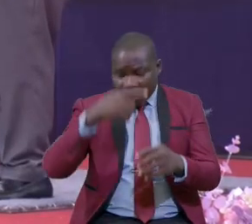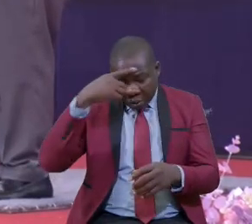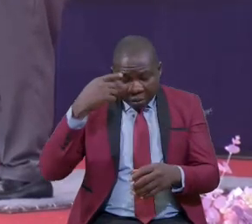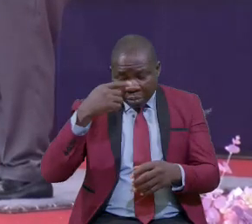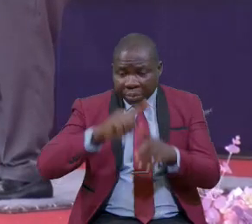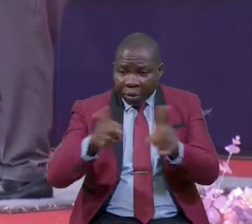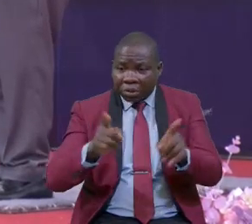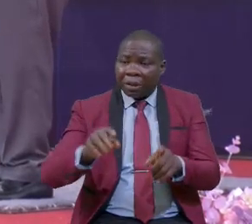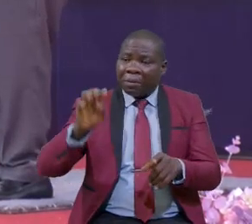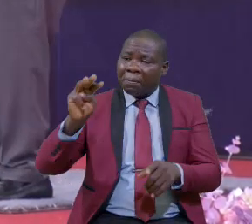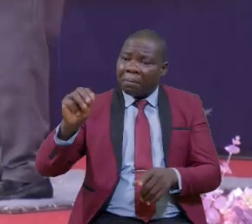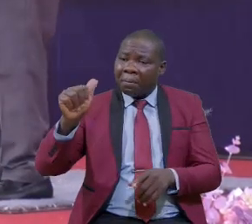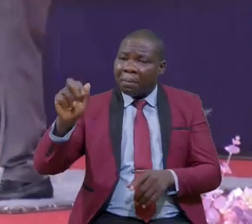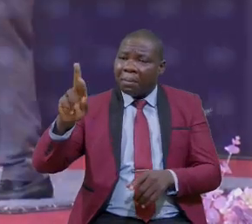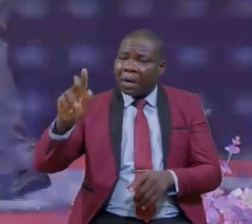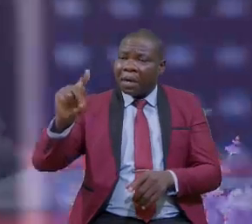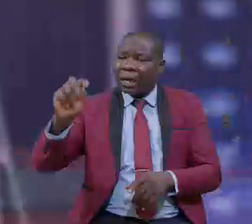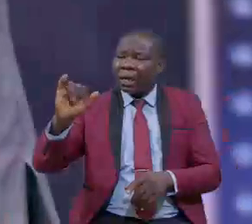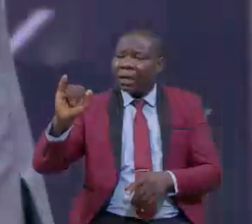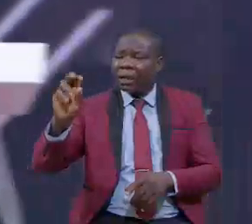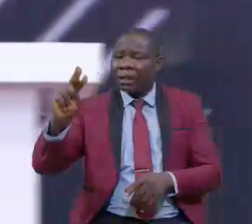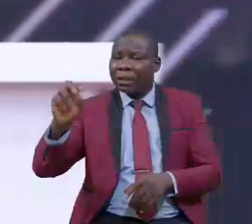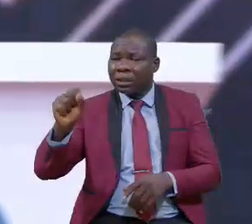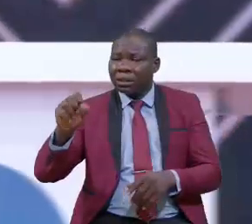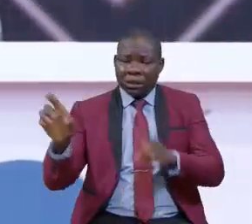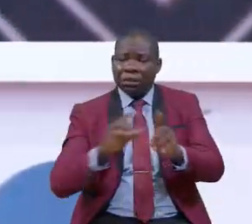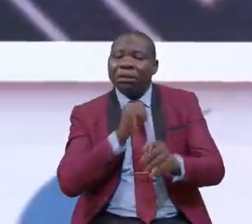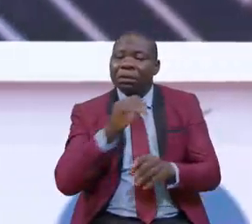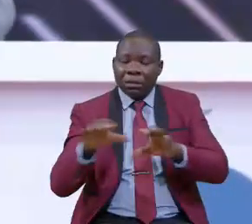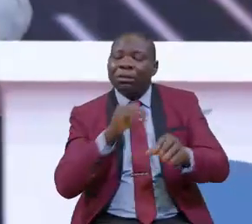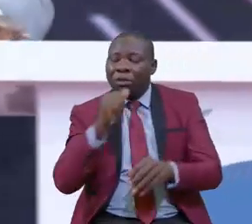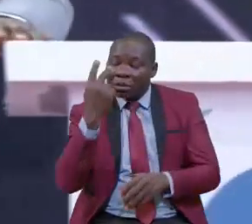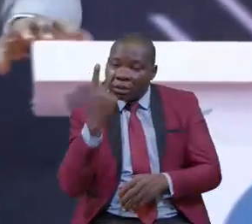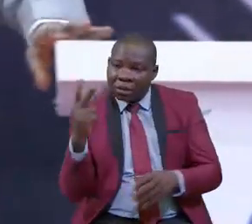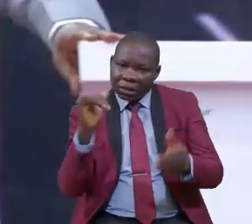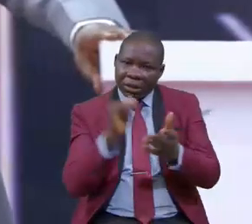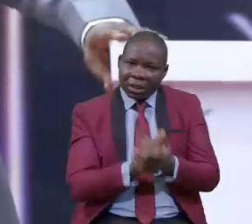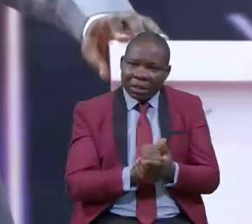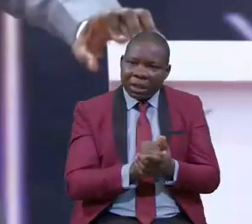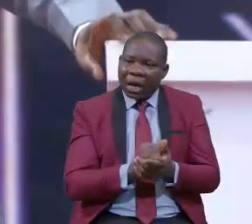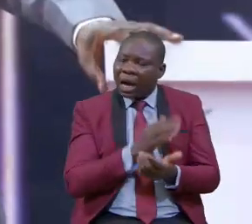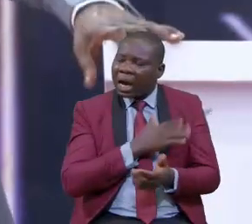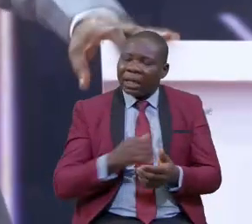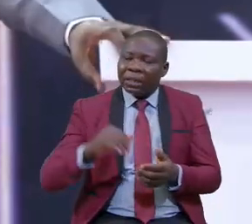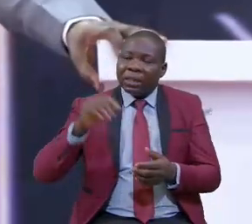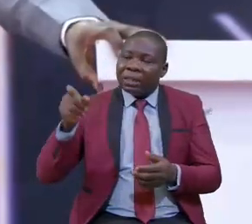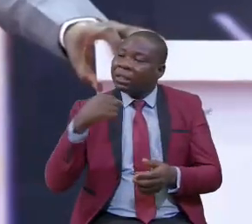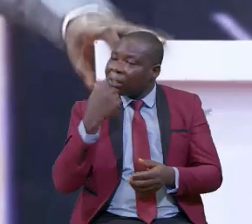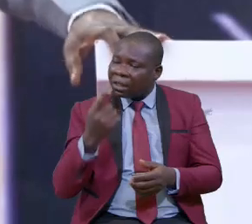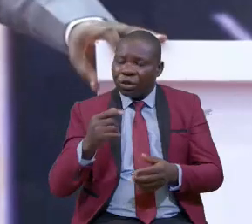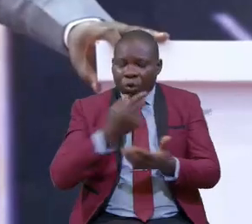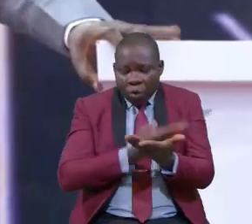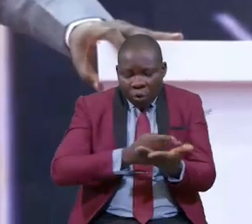no man shall see the Lord. Praise the Lord. And so we added that. And somebody says, this is